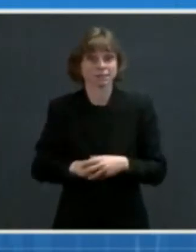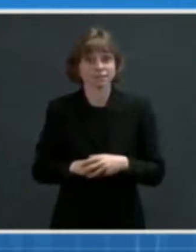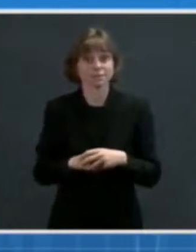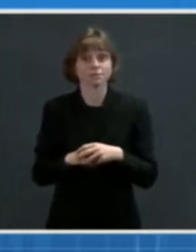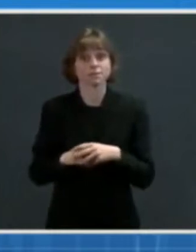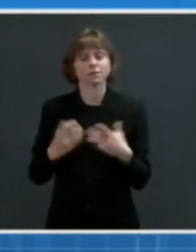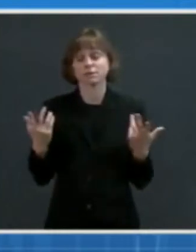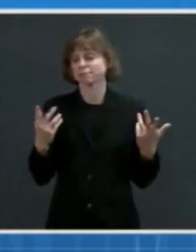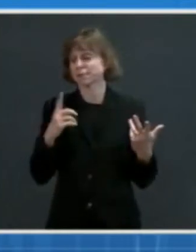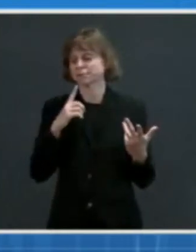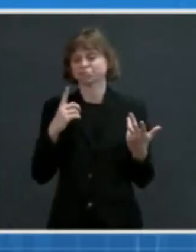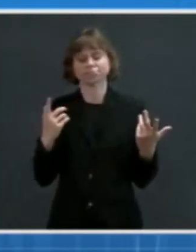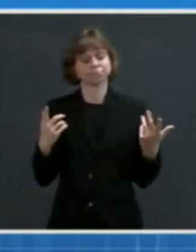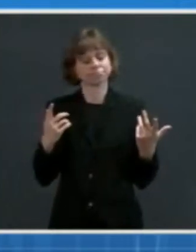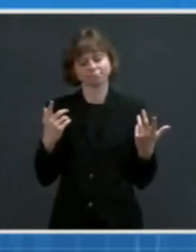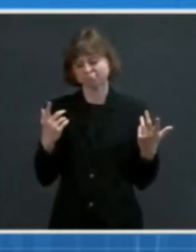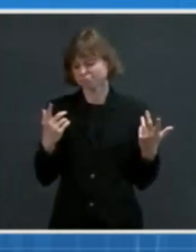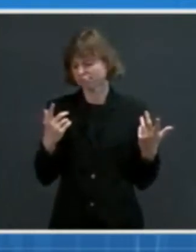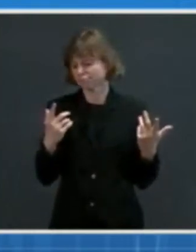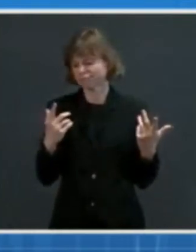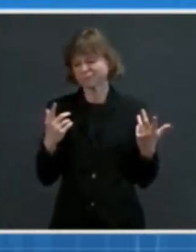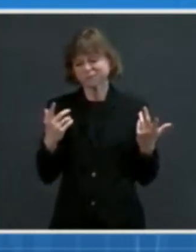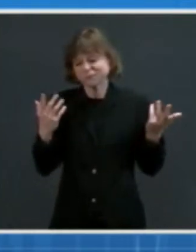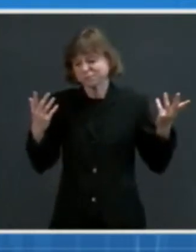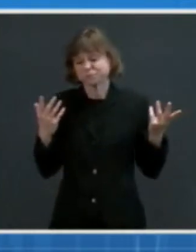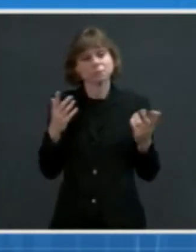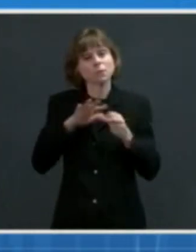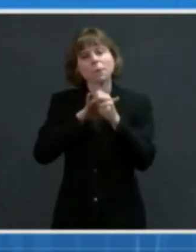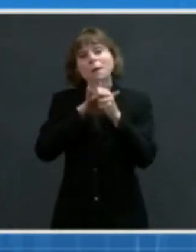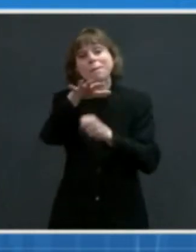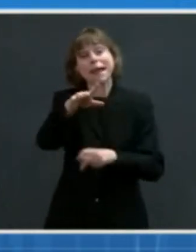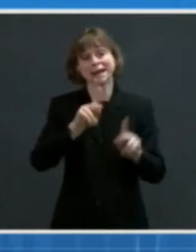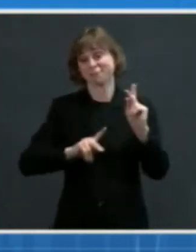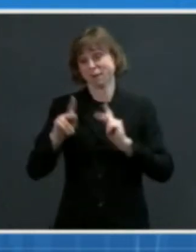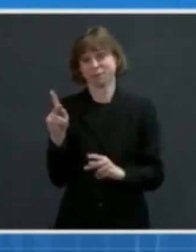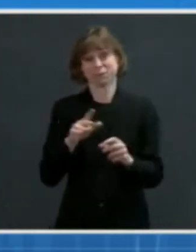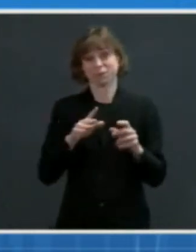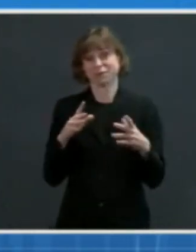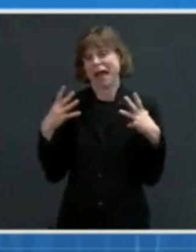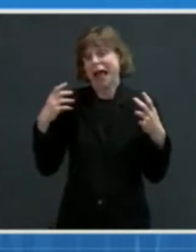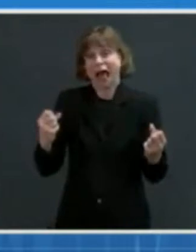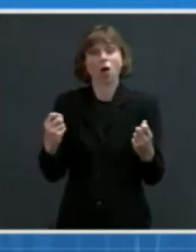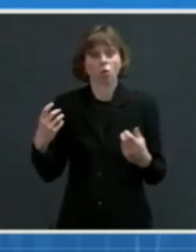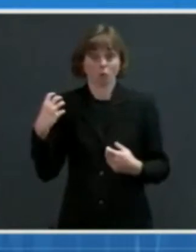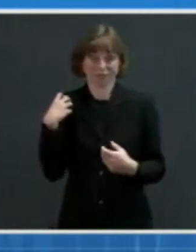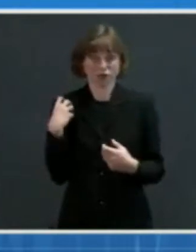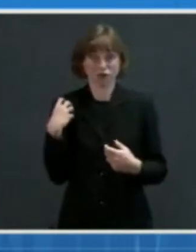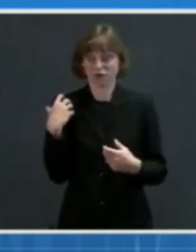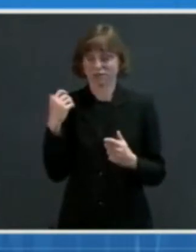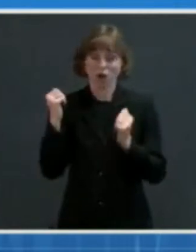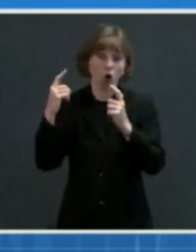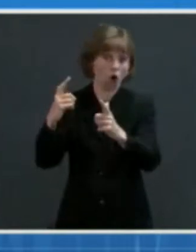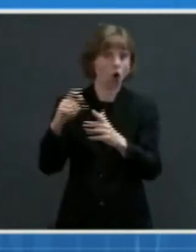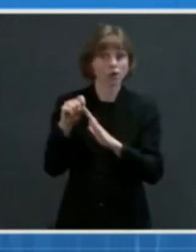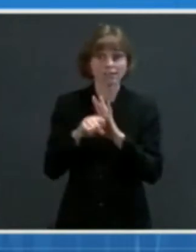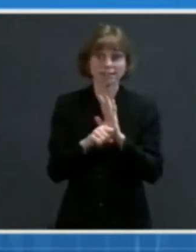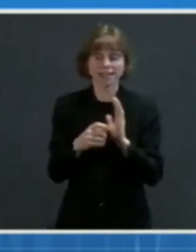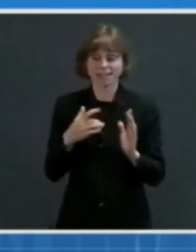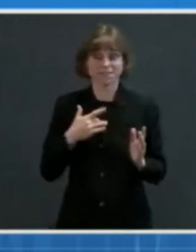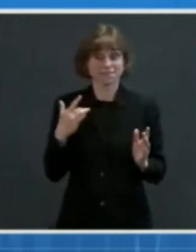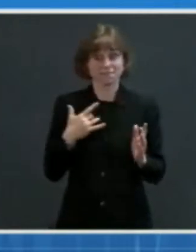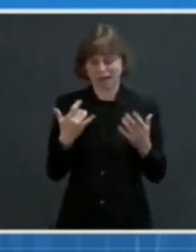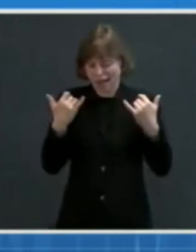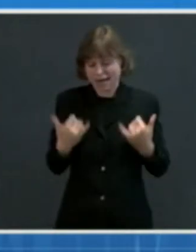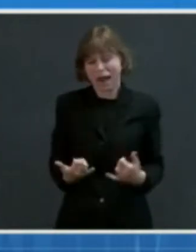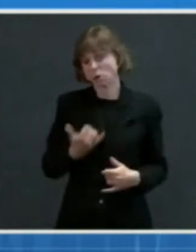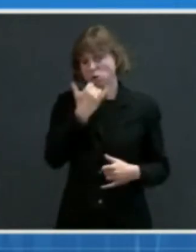that there are plenty of people, health officials, as you know, in every state who feel now is the wrong time to lift the